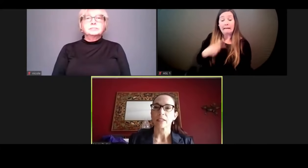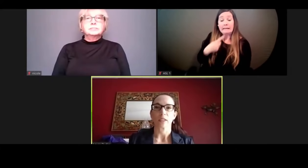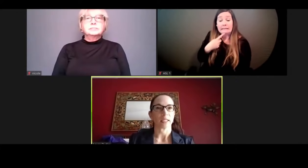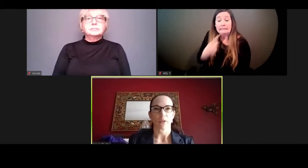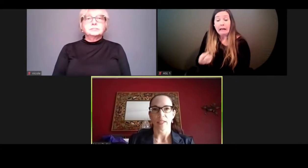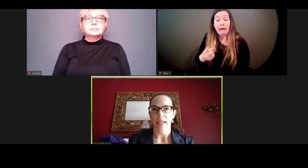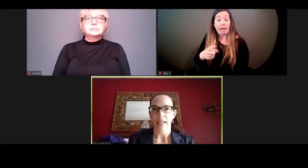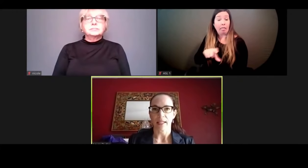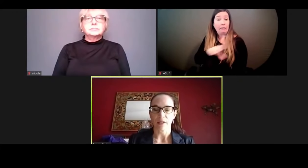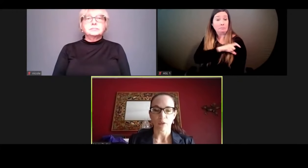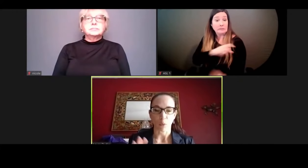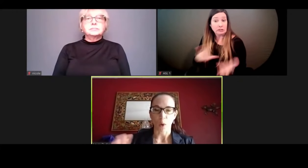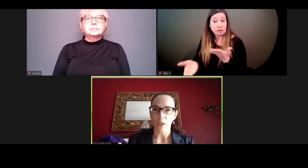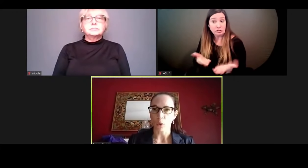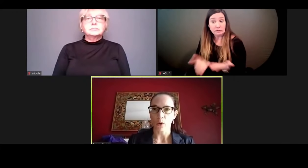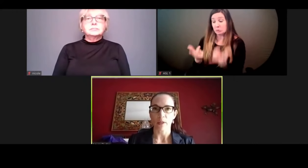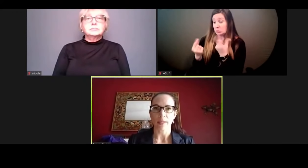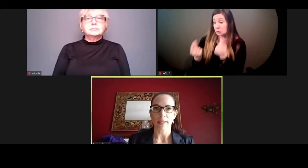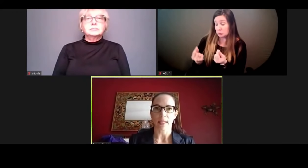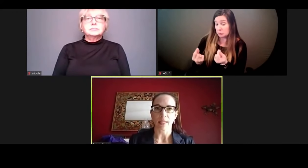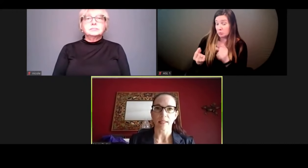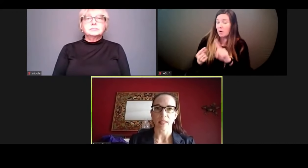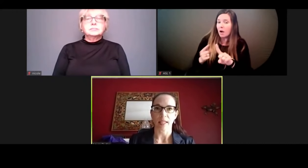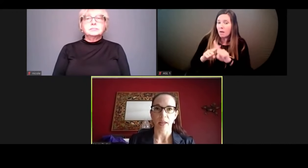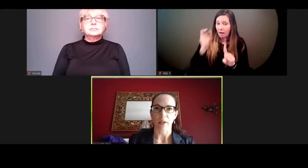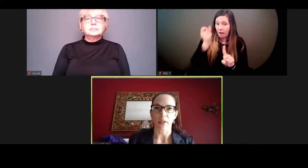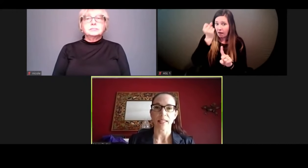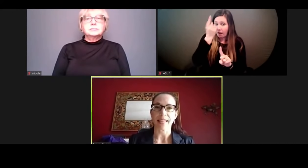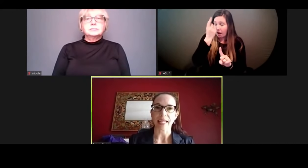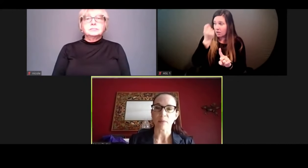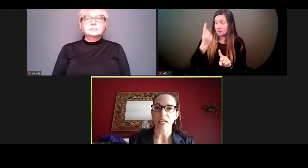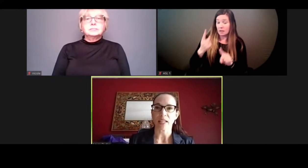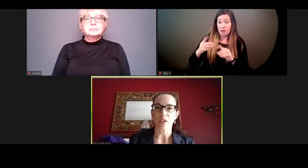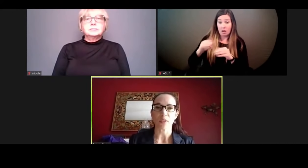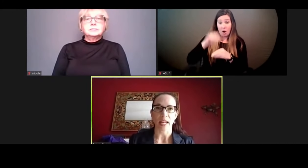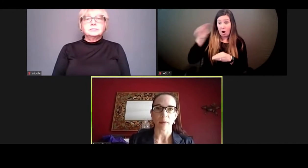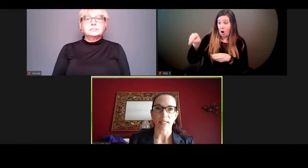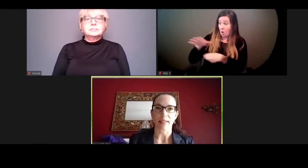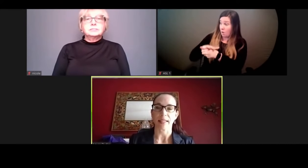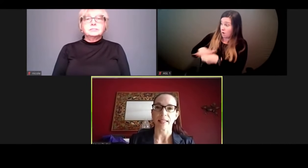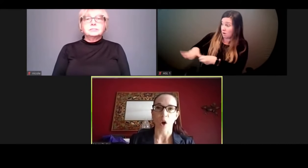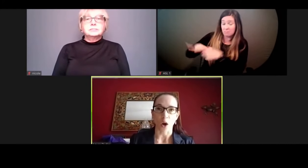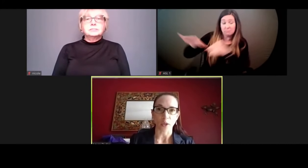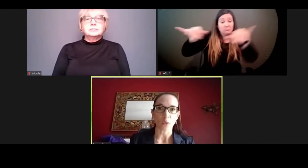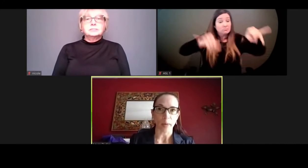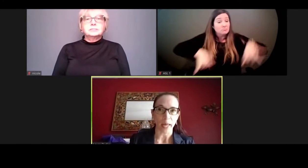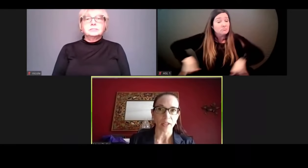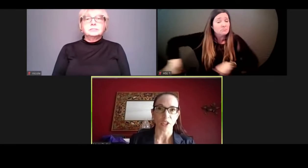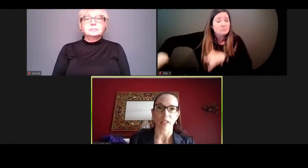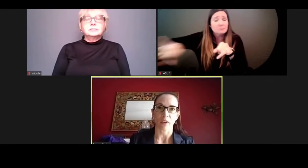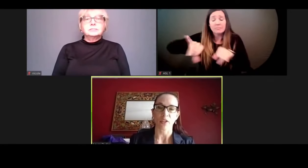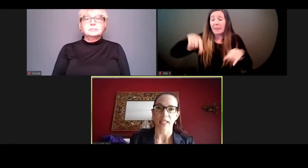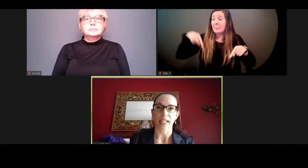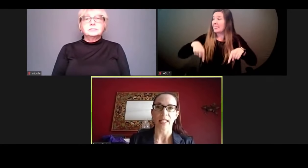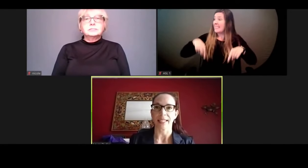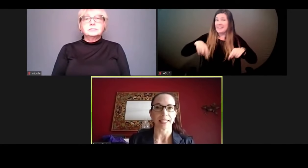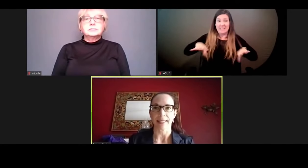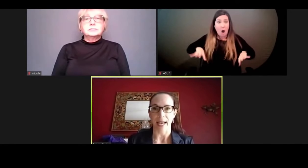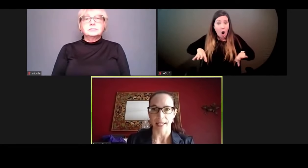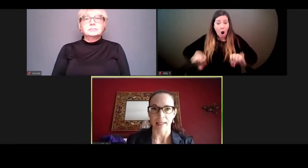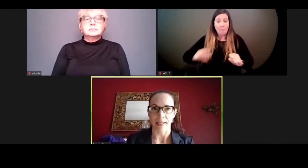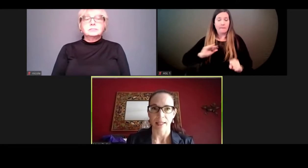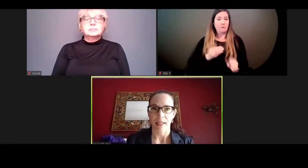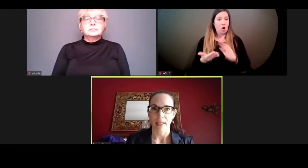to clearly understand that from one corner of the city to the other, the sentiment is unanimous that this occupation of our city